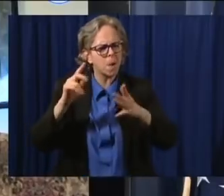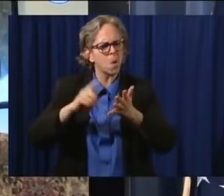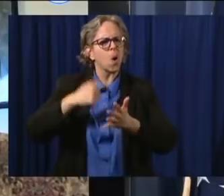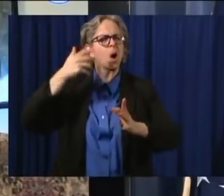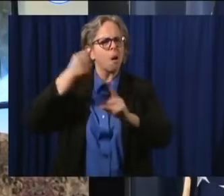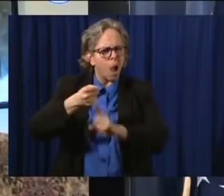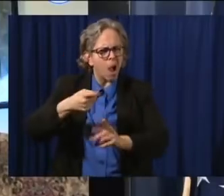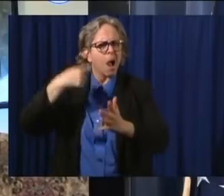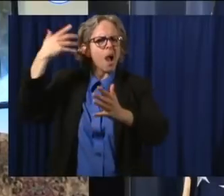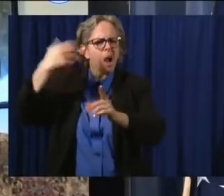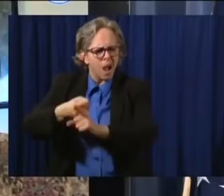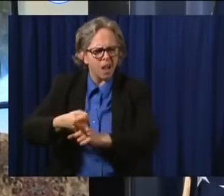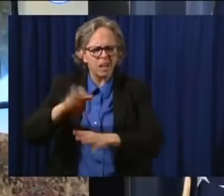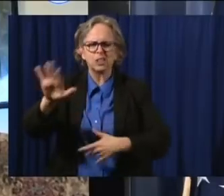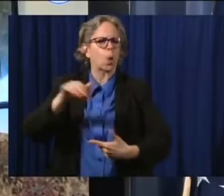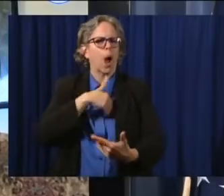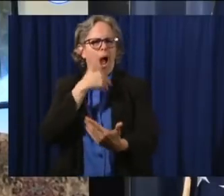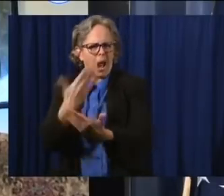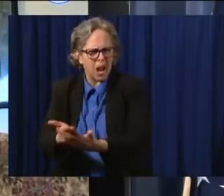hospital, Bethesda North,